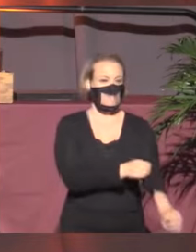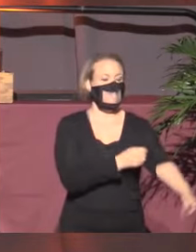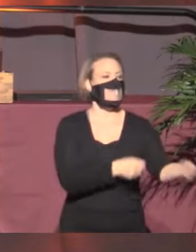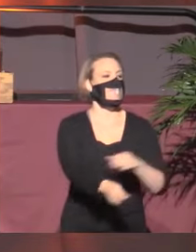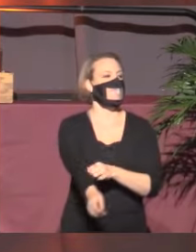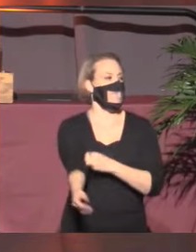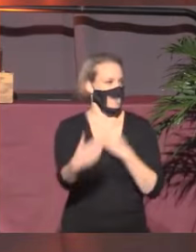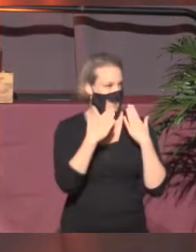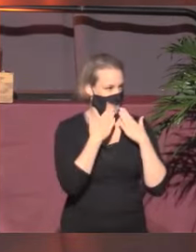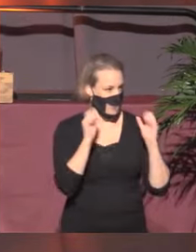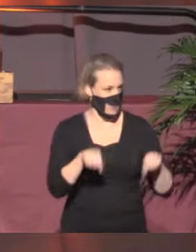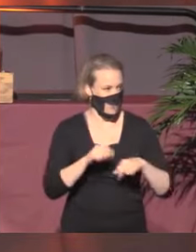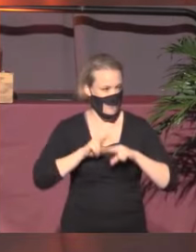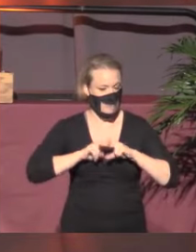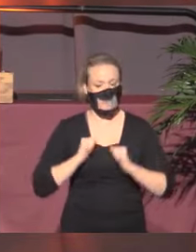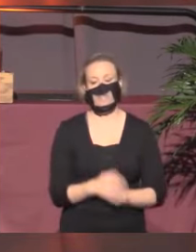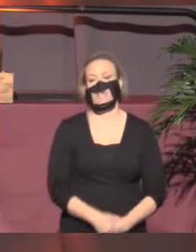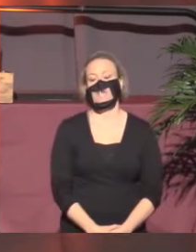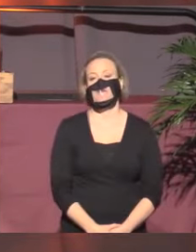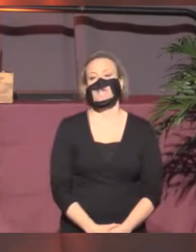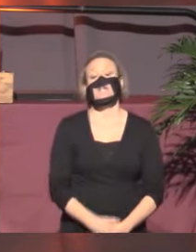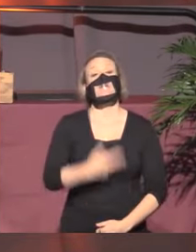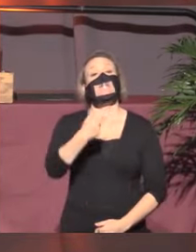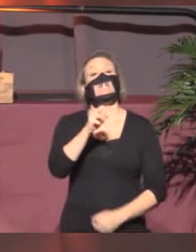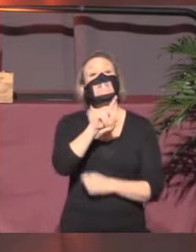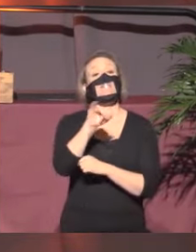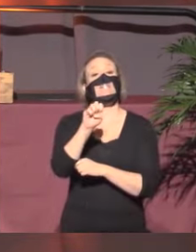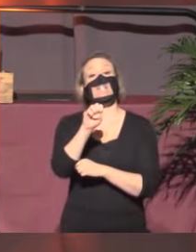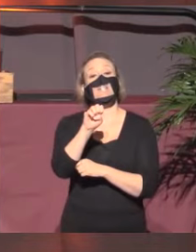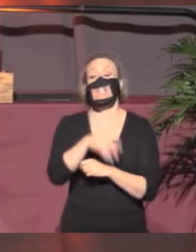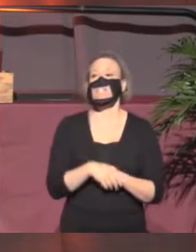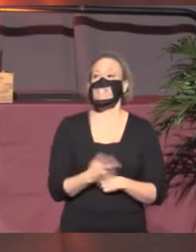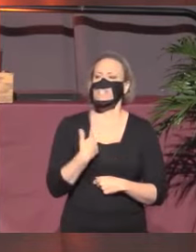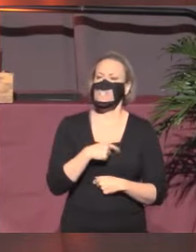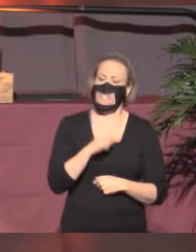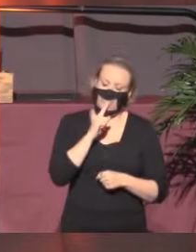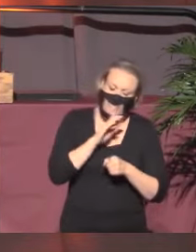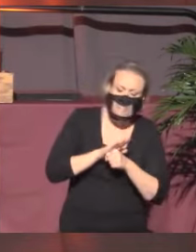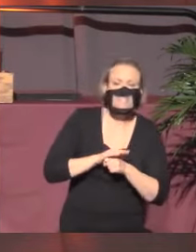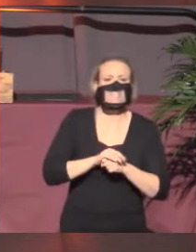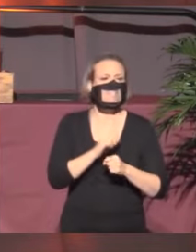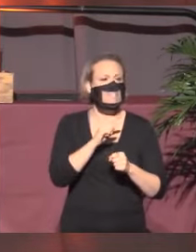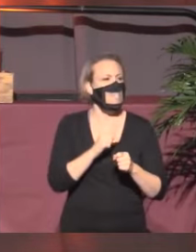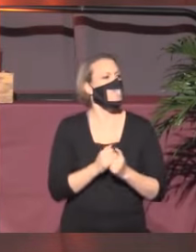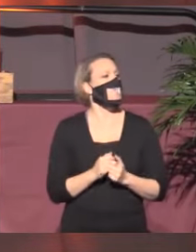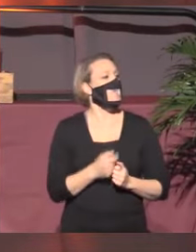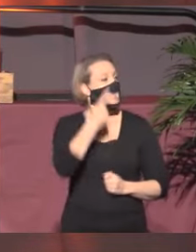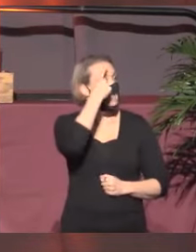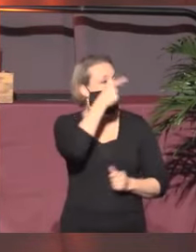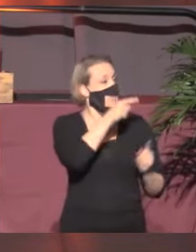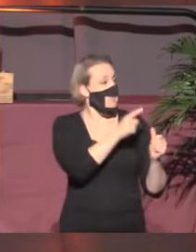Thank you. You may be seated. At Hamline, we are firmly committed to supporting those who are first in their family to complete